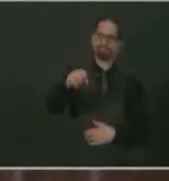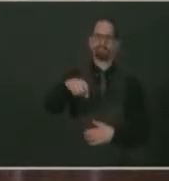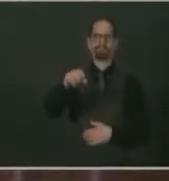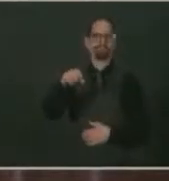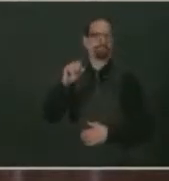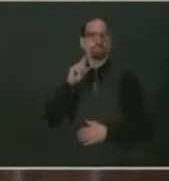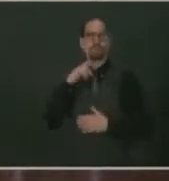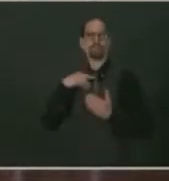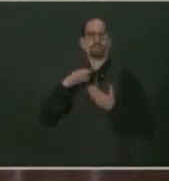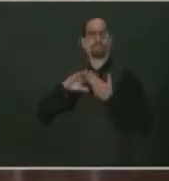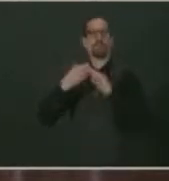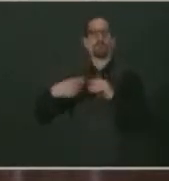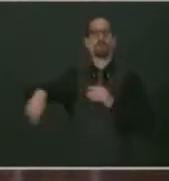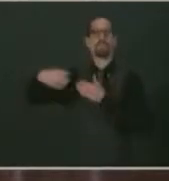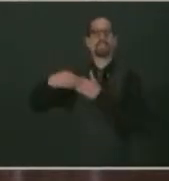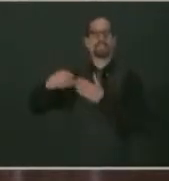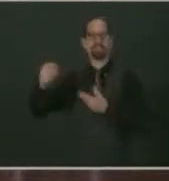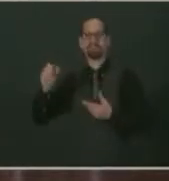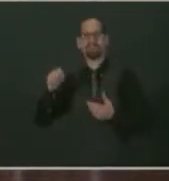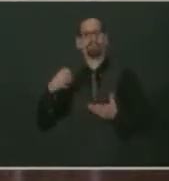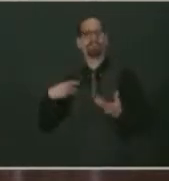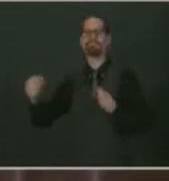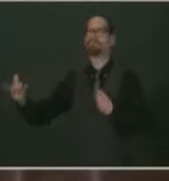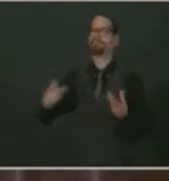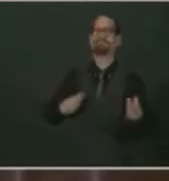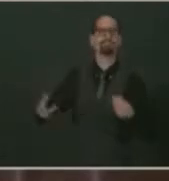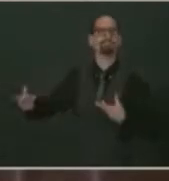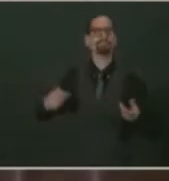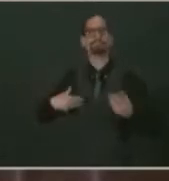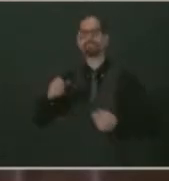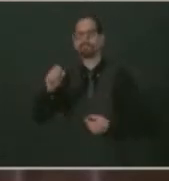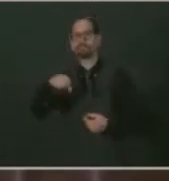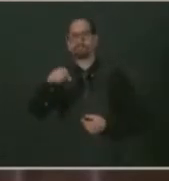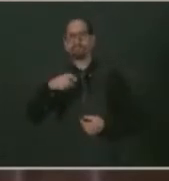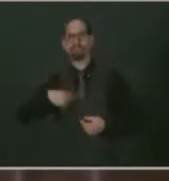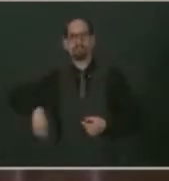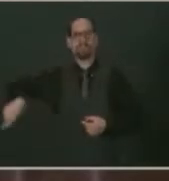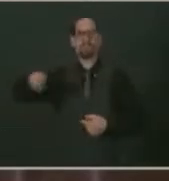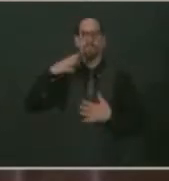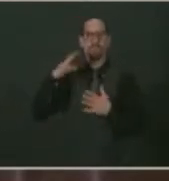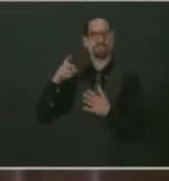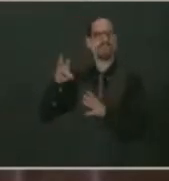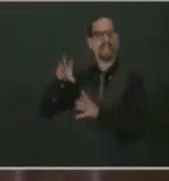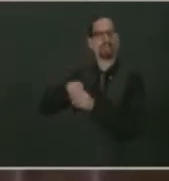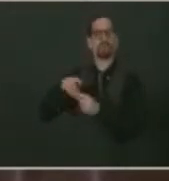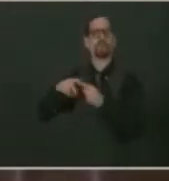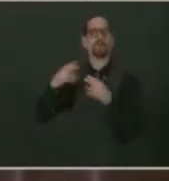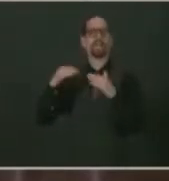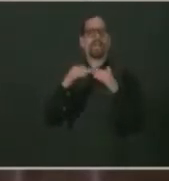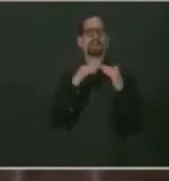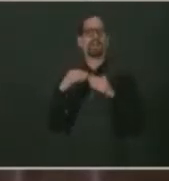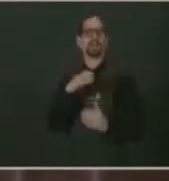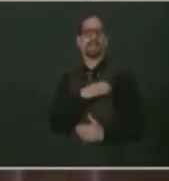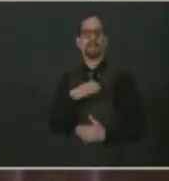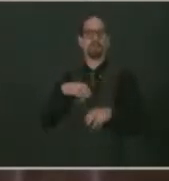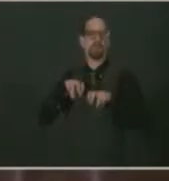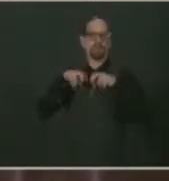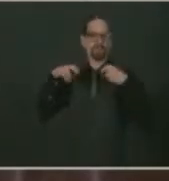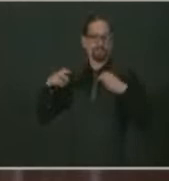have called out. Many of them are part of the Equity Council that I talked about before, who have